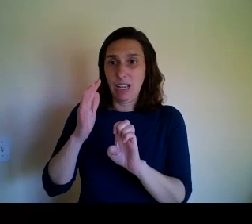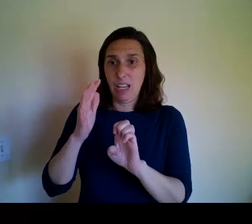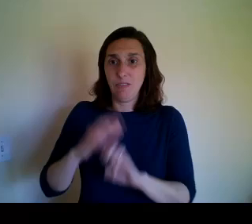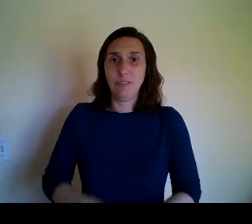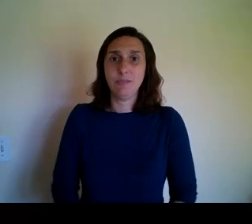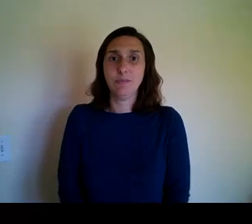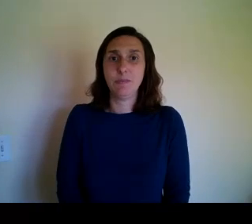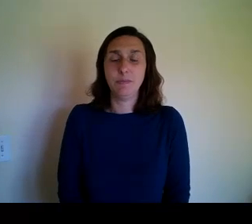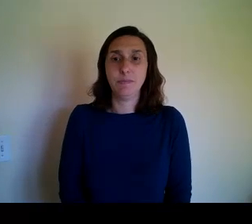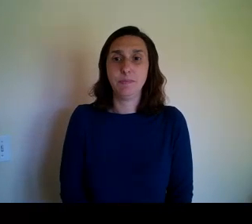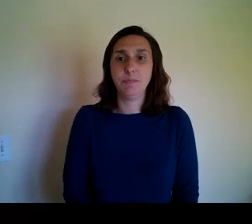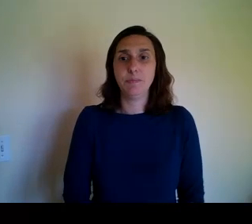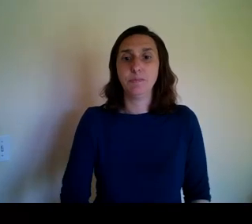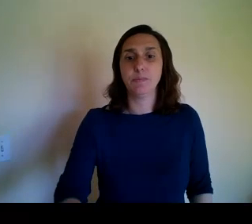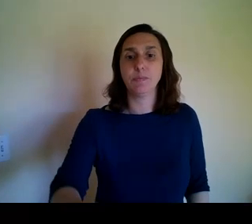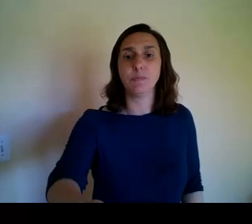Look at that for a second.